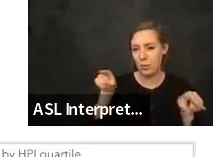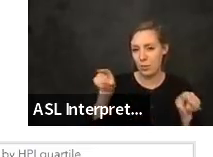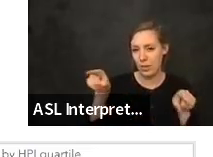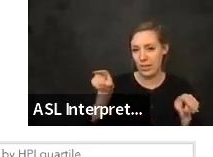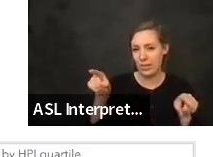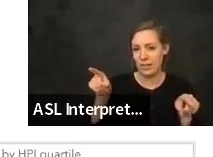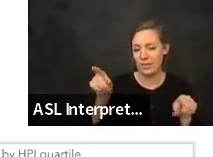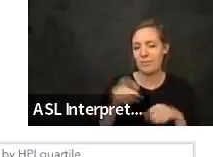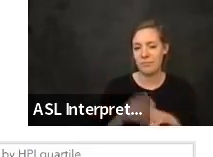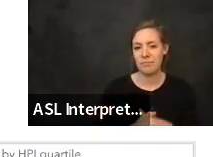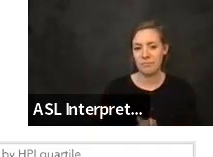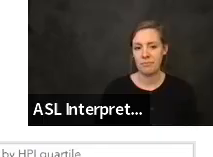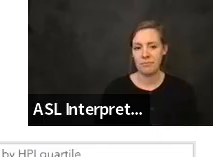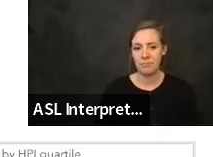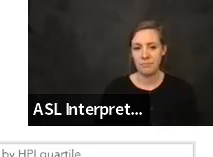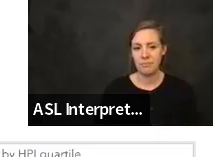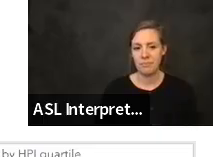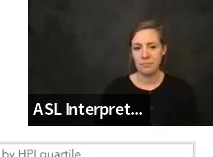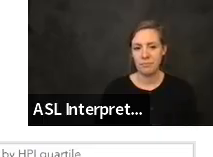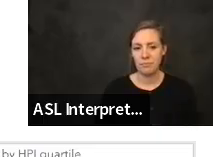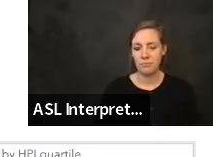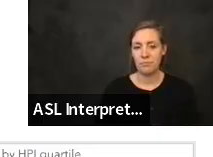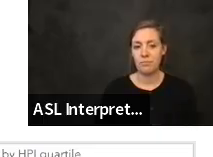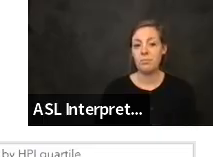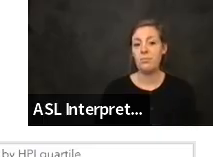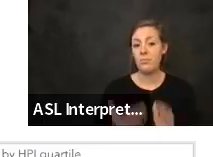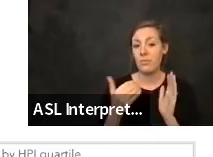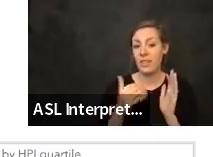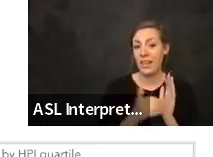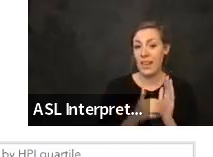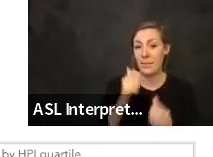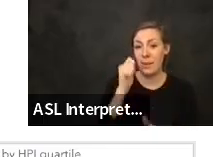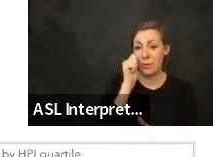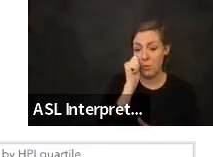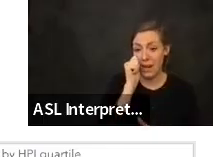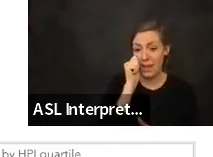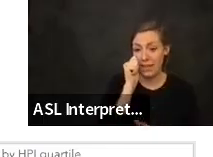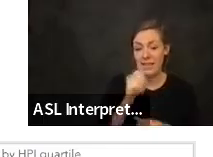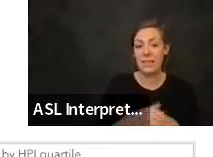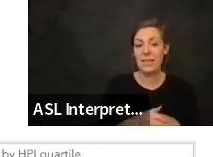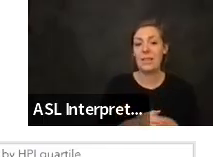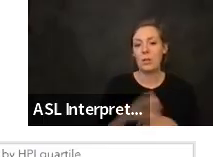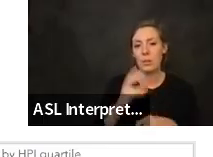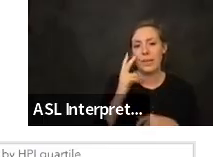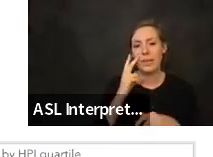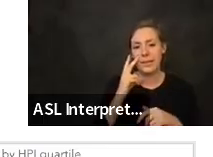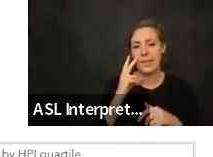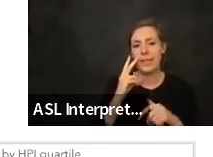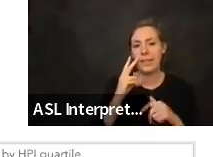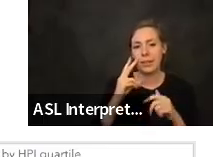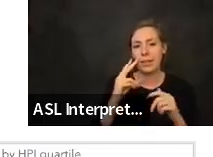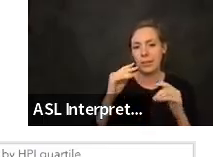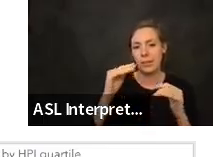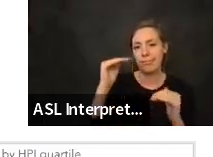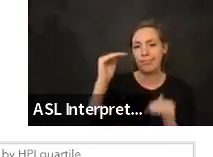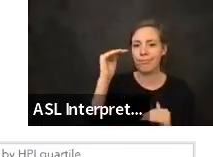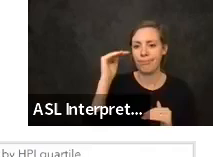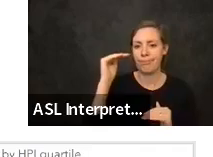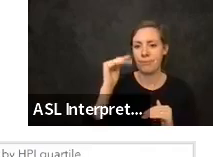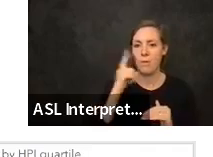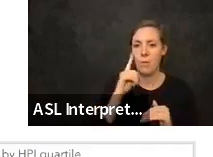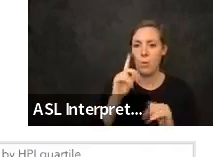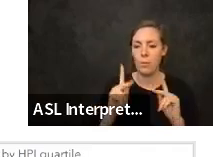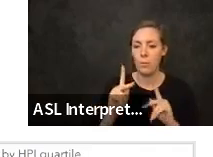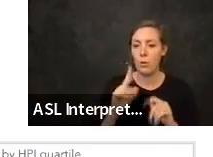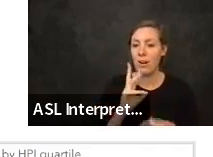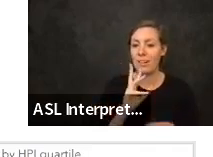quartiles. Looking by race ethnicity, we can see disparities among eligible 65+-year-olds